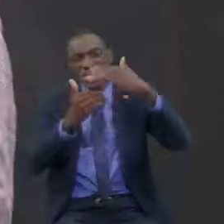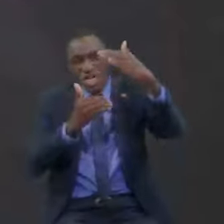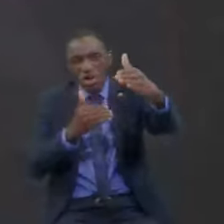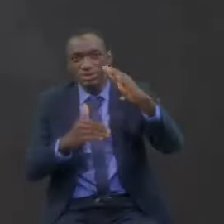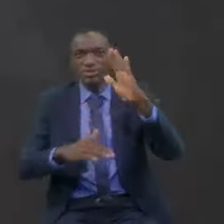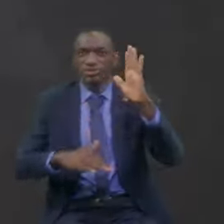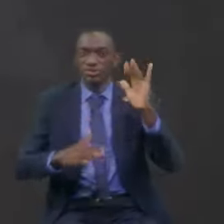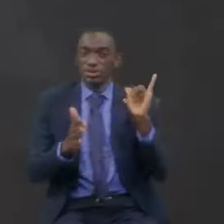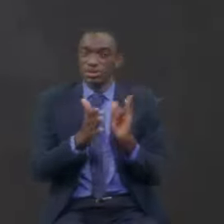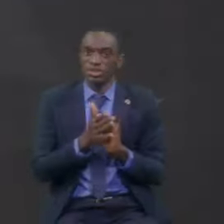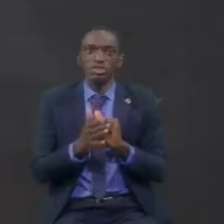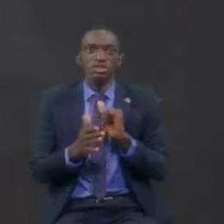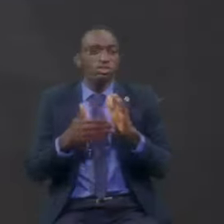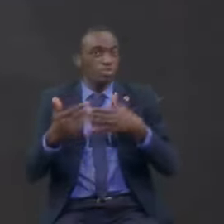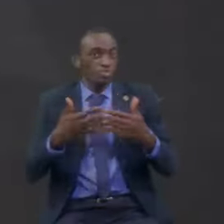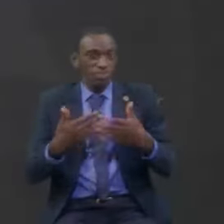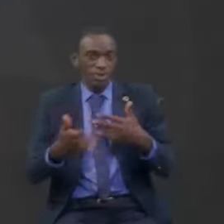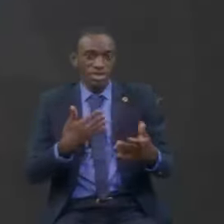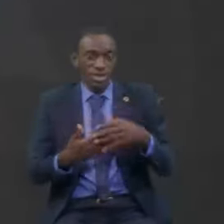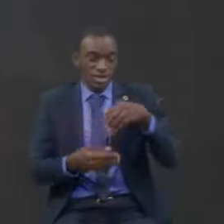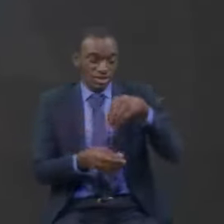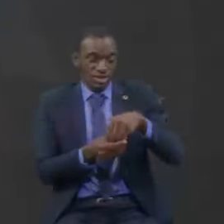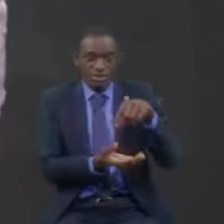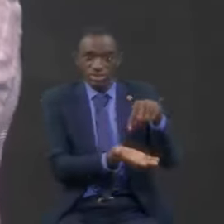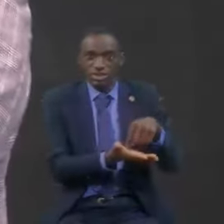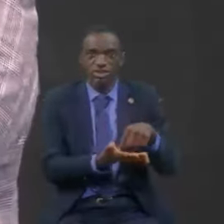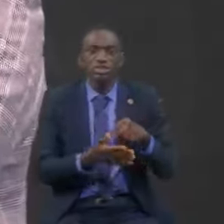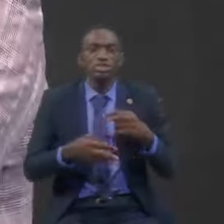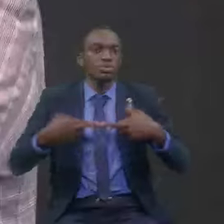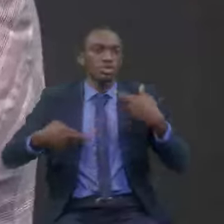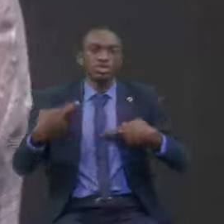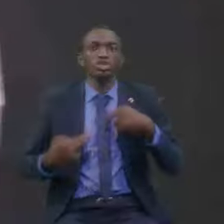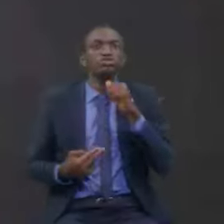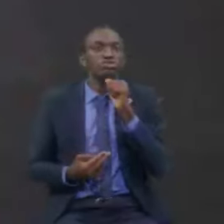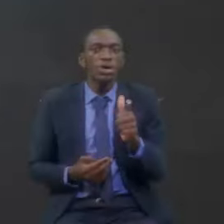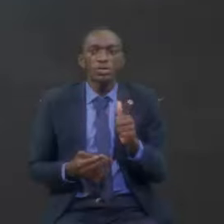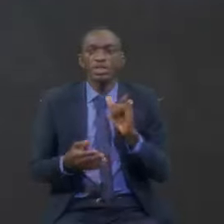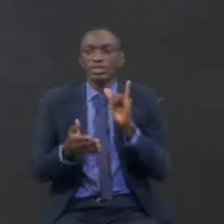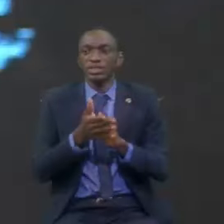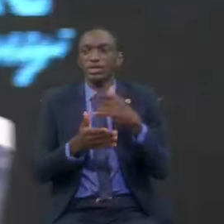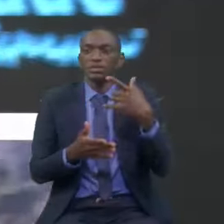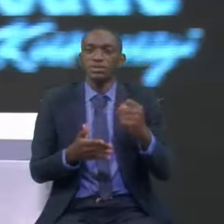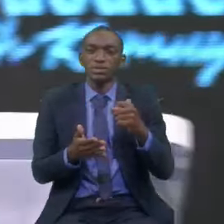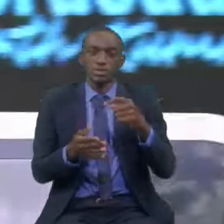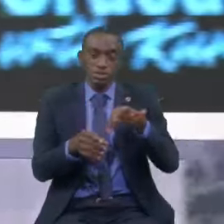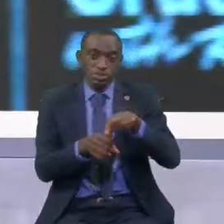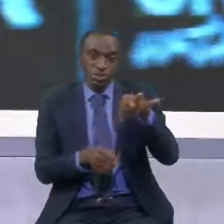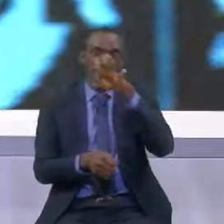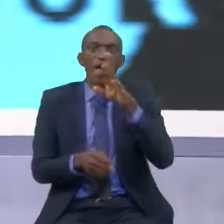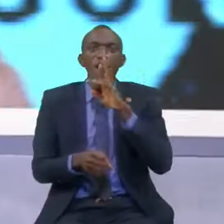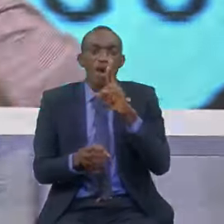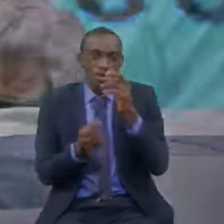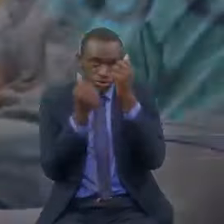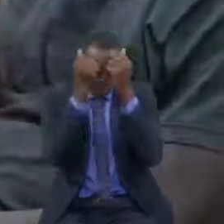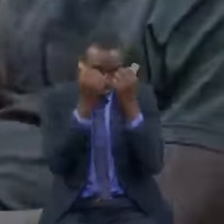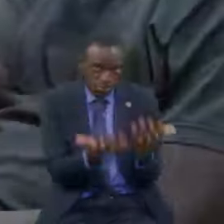Notwithstanding, in this rejoice not, that the spirits are subject unto you.